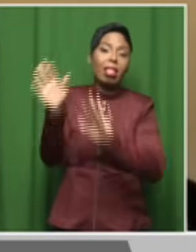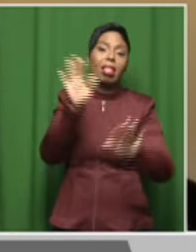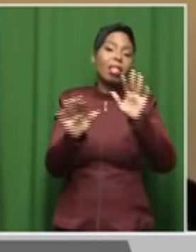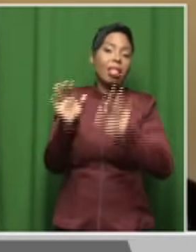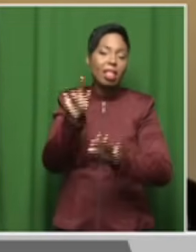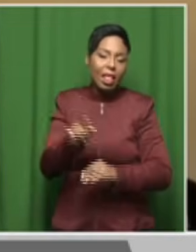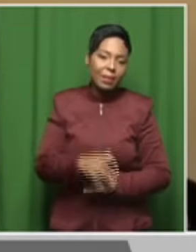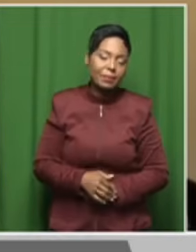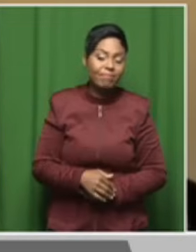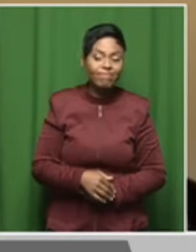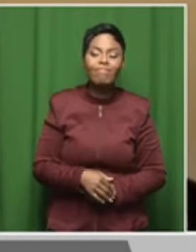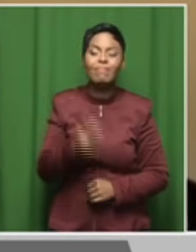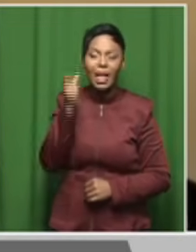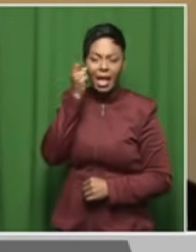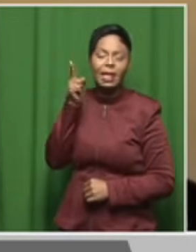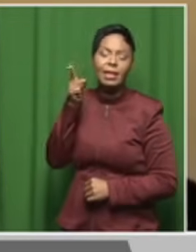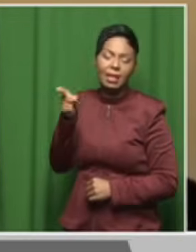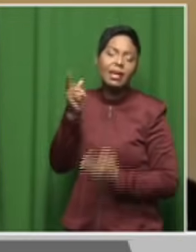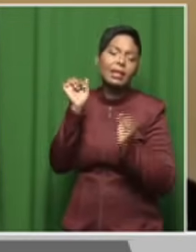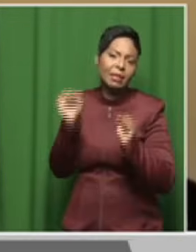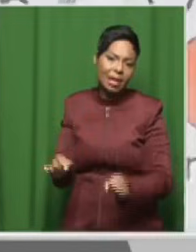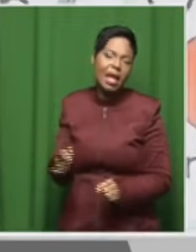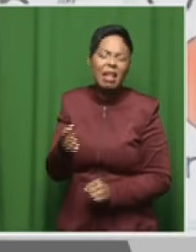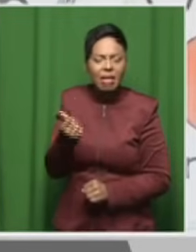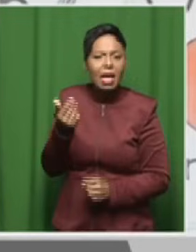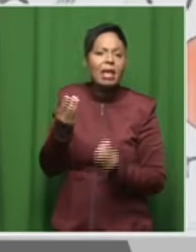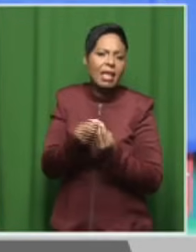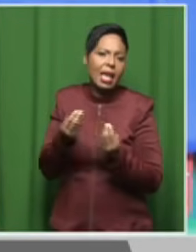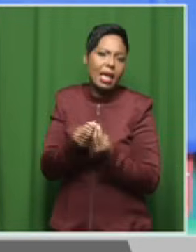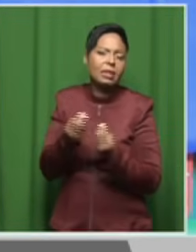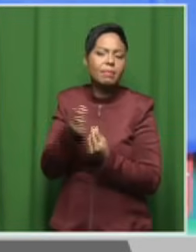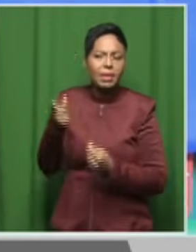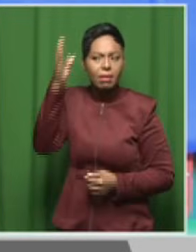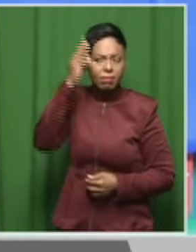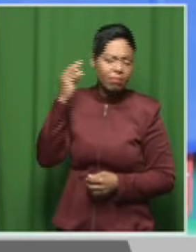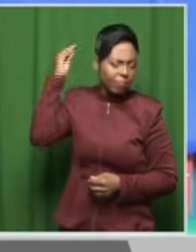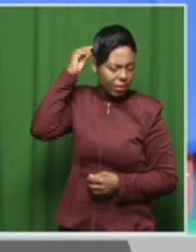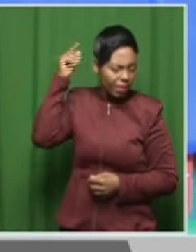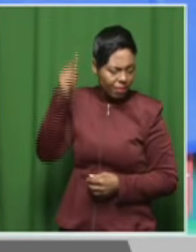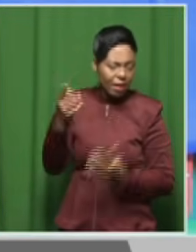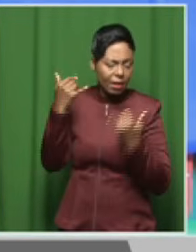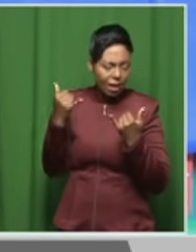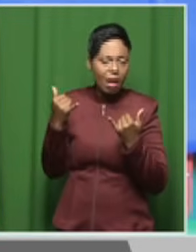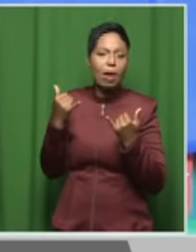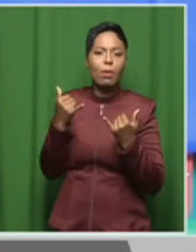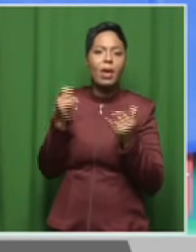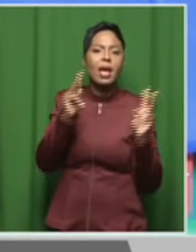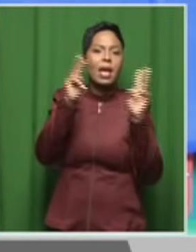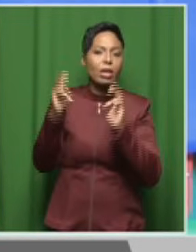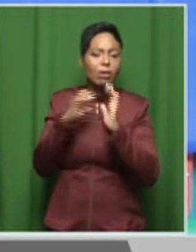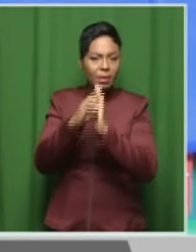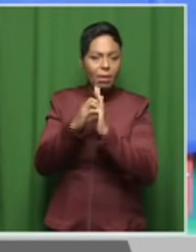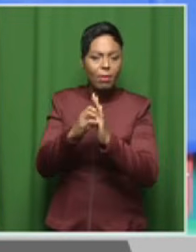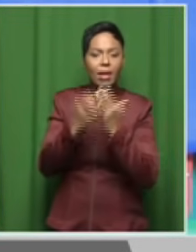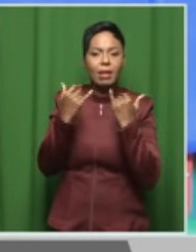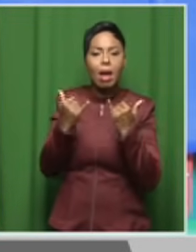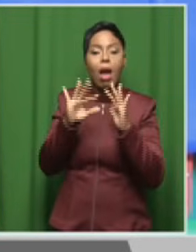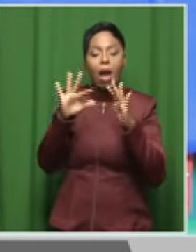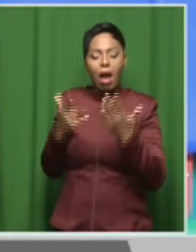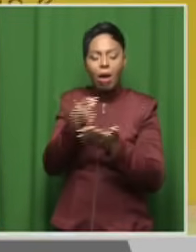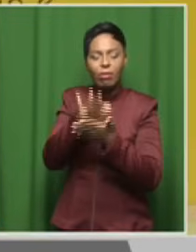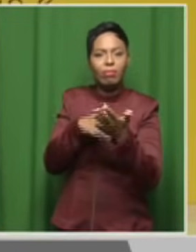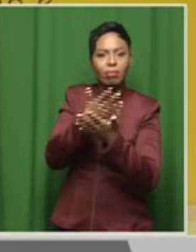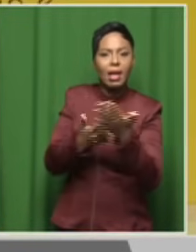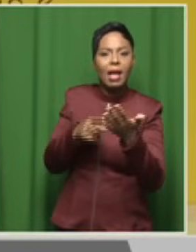playing, and just noting little things as we talk about, the pedagogy. For example, the font on